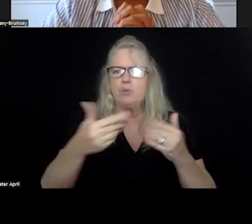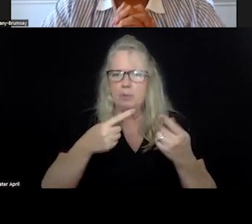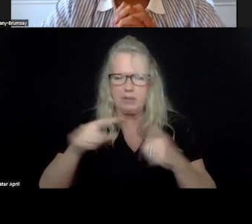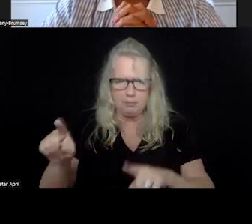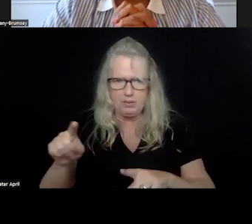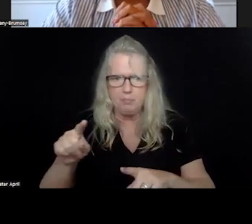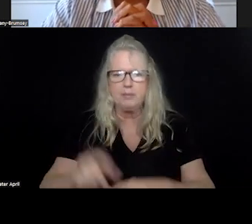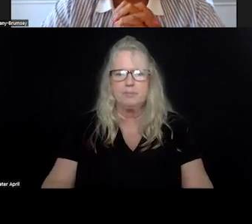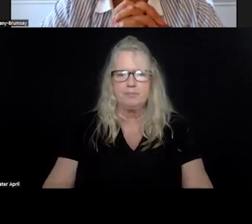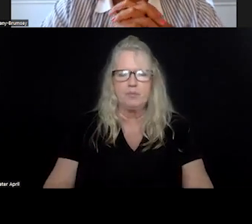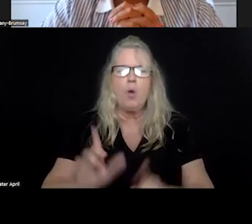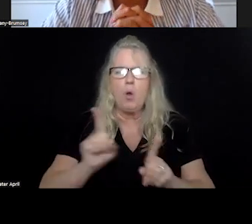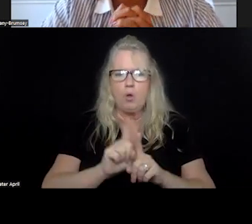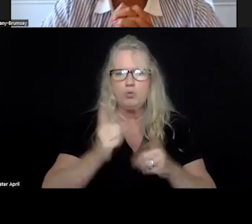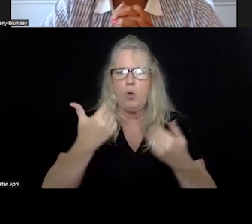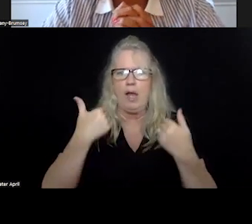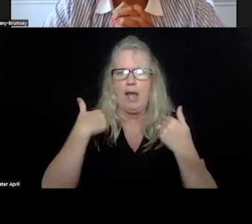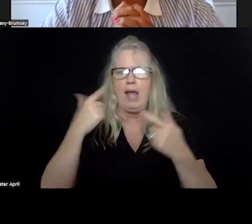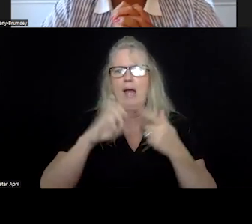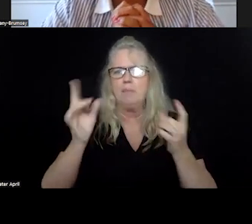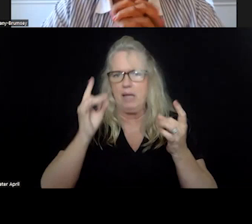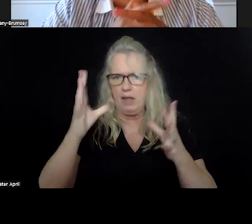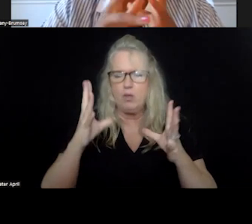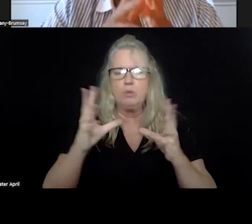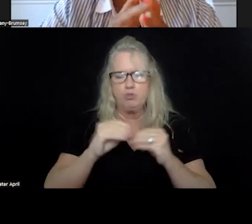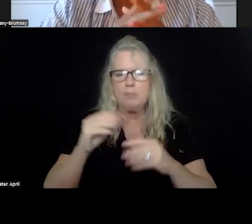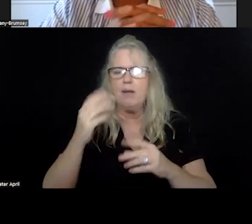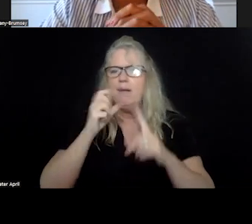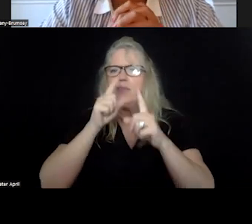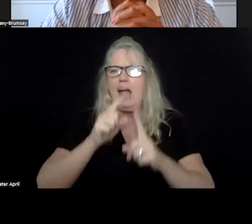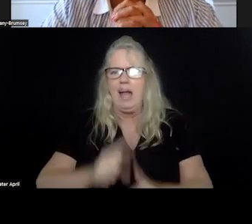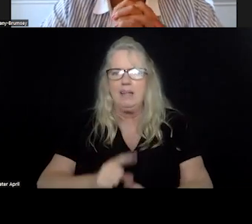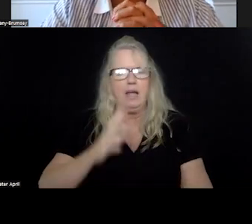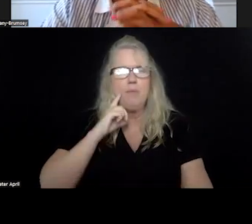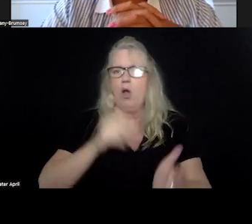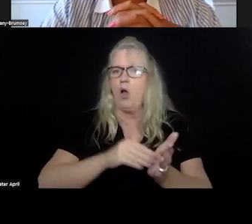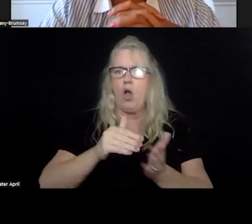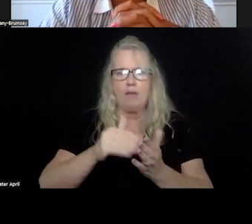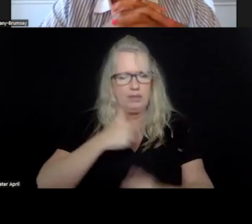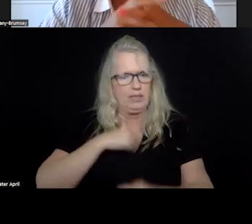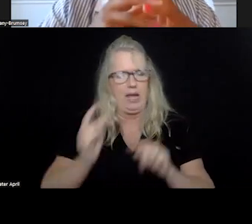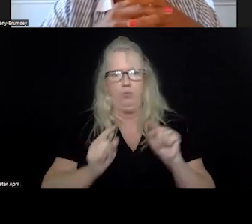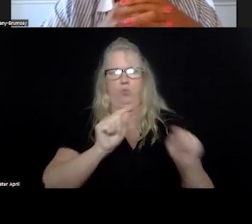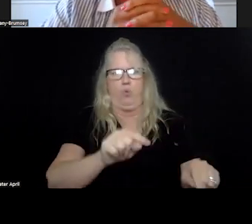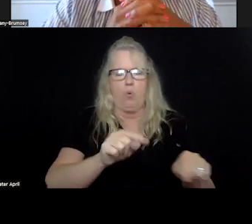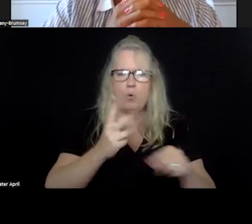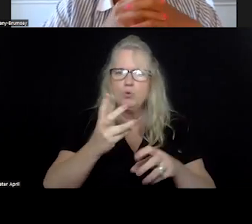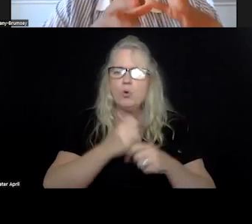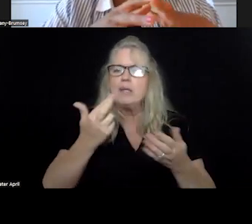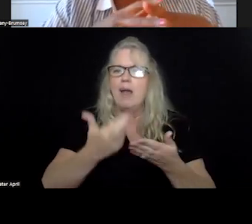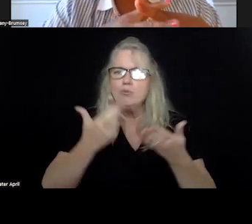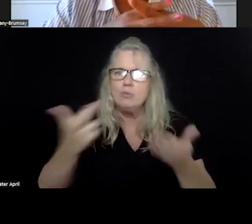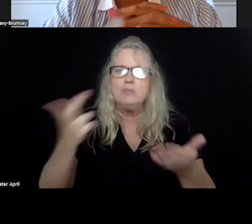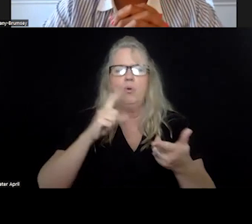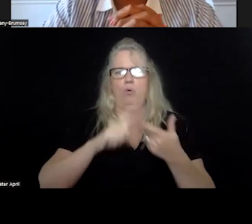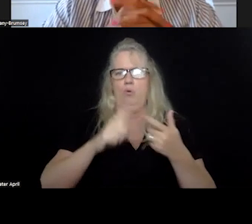show. And also it has the Crisis Jam highlights. I can't tell you how often I'm going to this to get resources or look